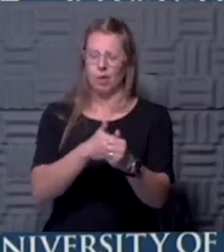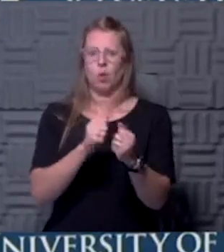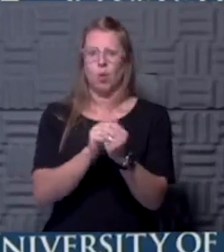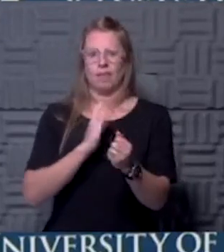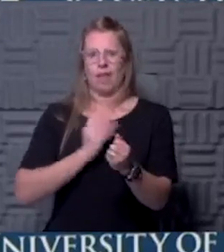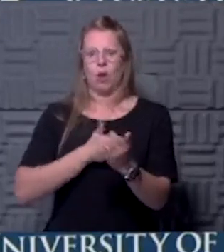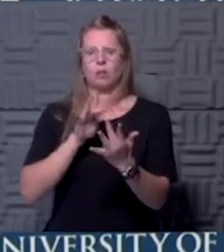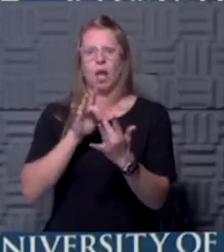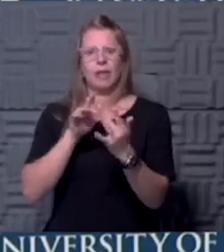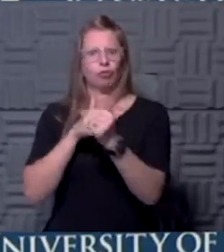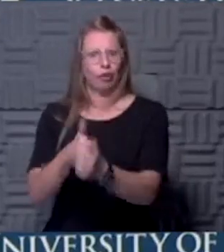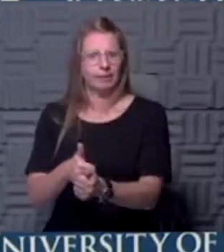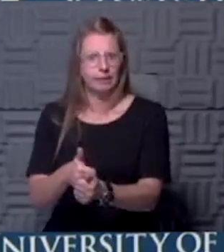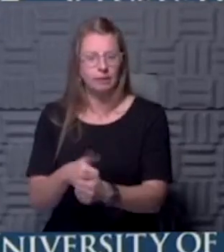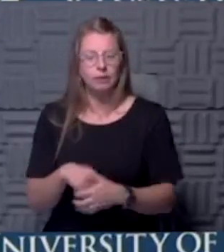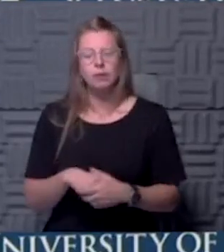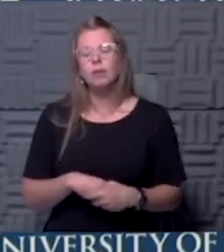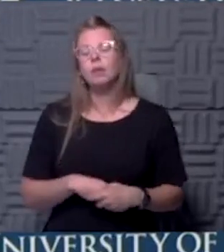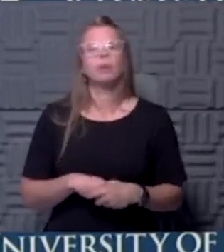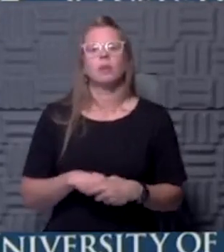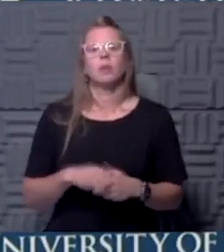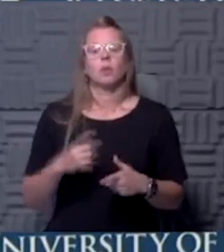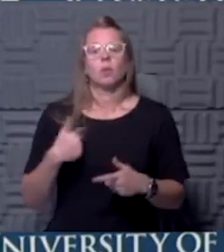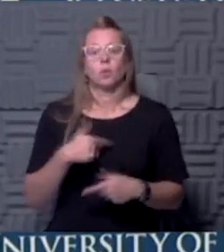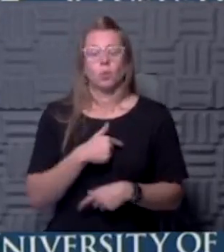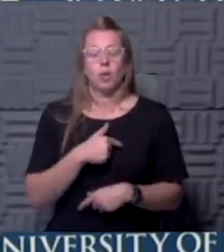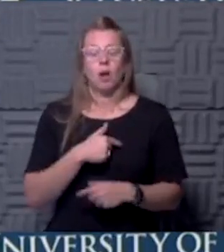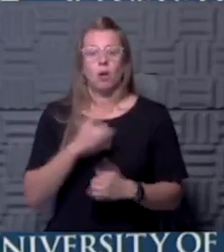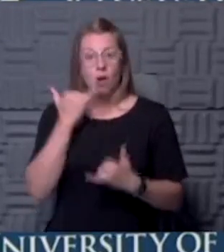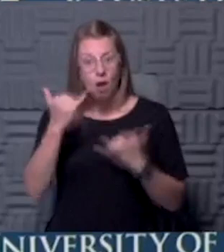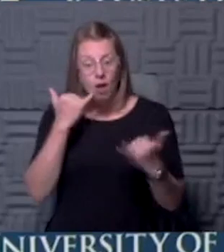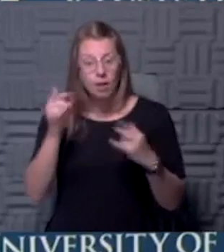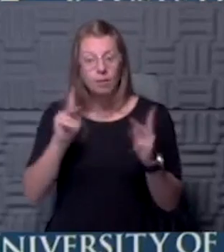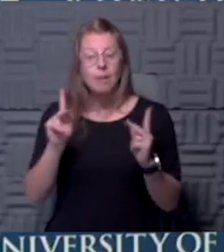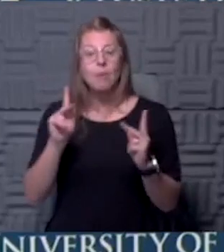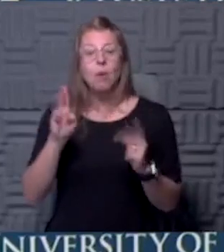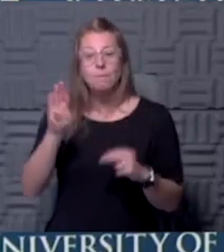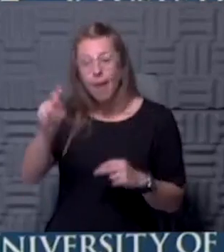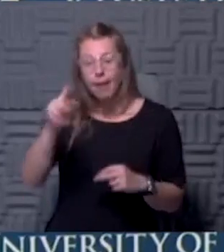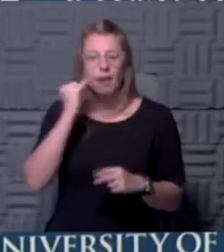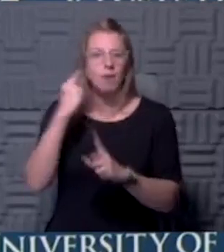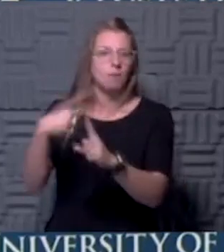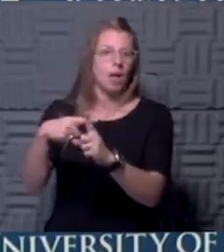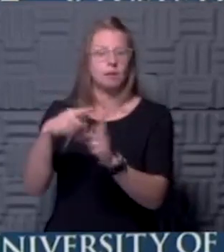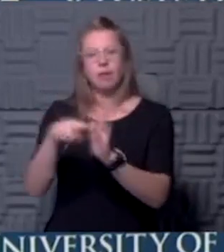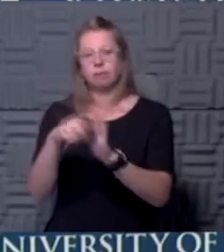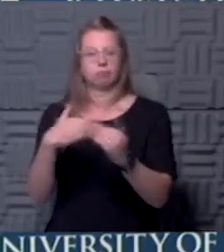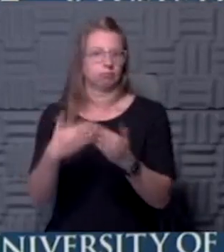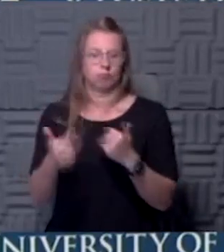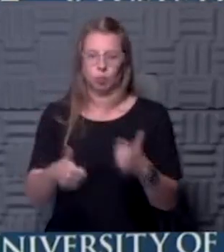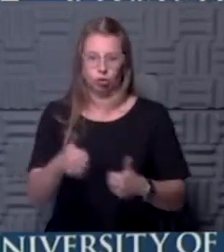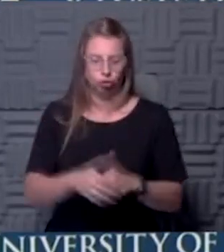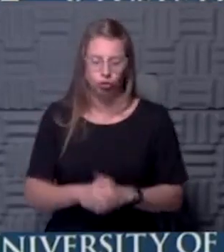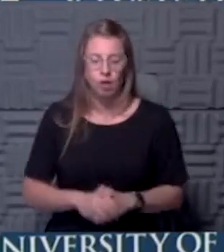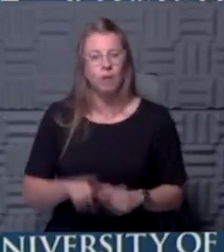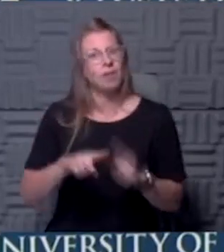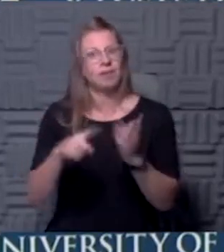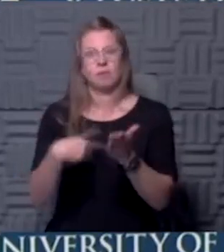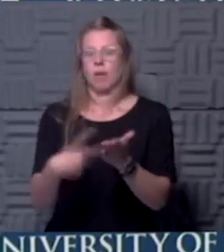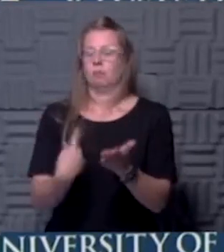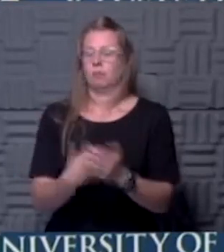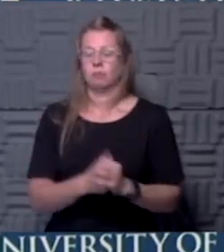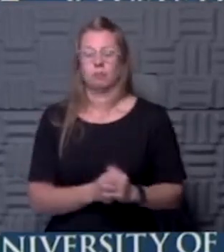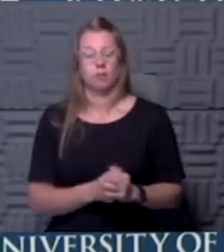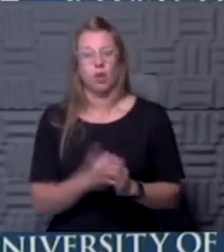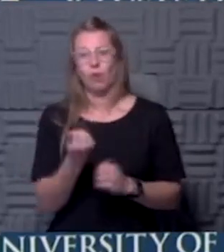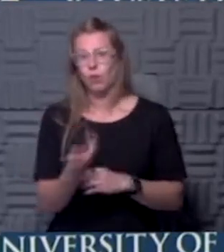contact tracing. We're doing our due diligence to call people back, if they're positive or negative, but sometimes it's taking a